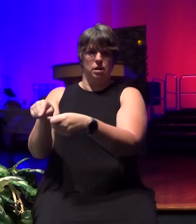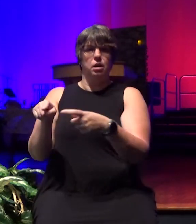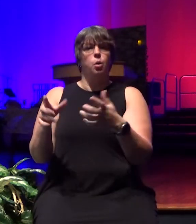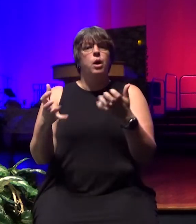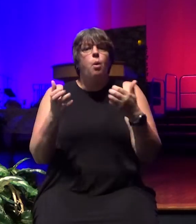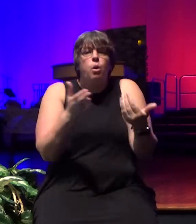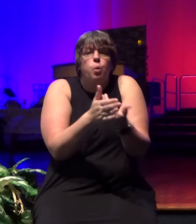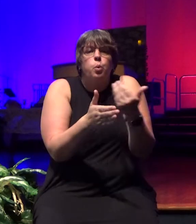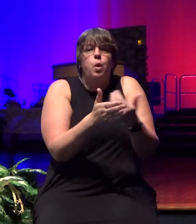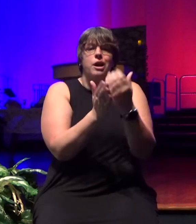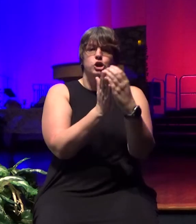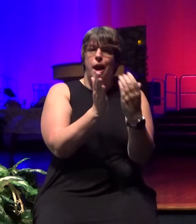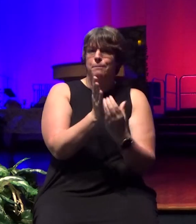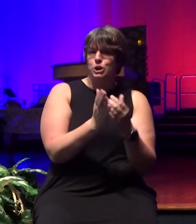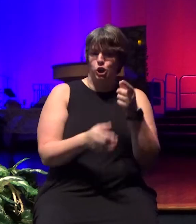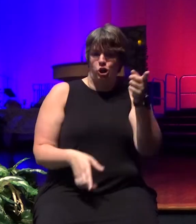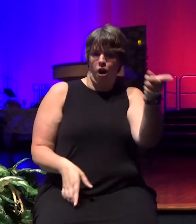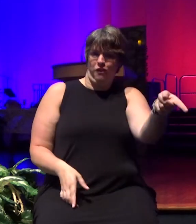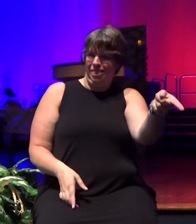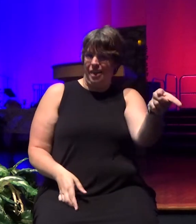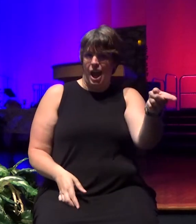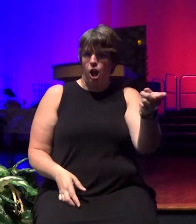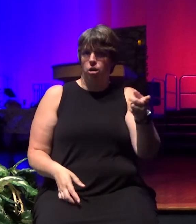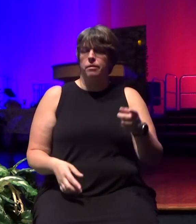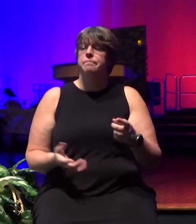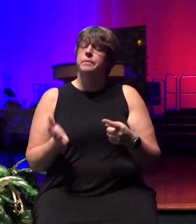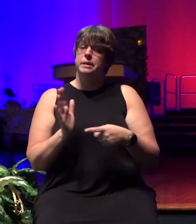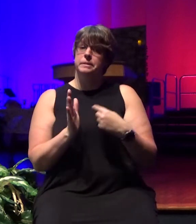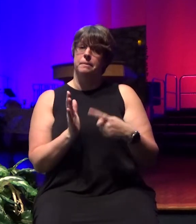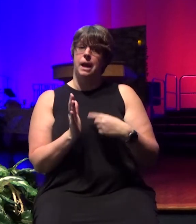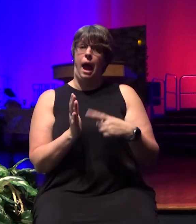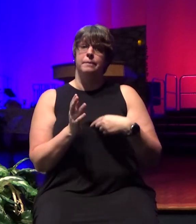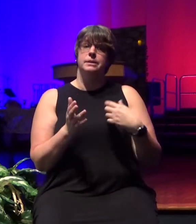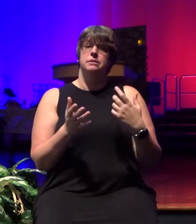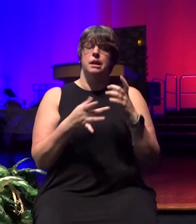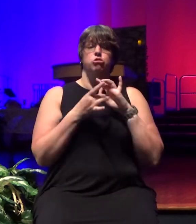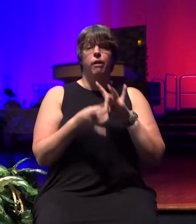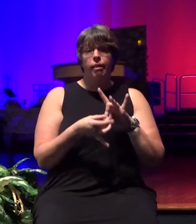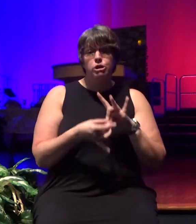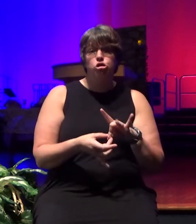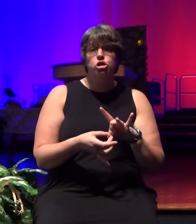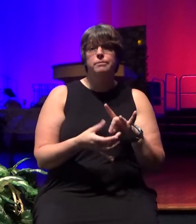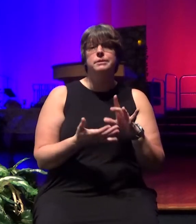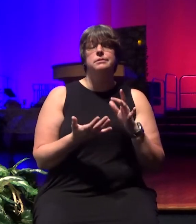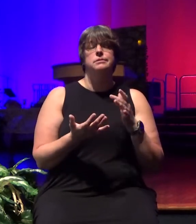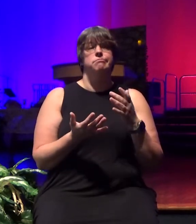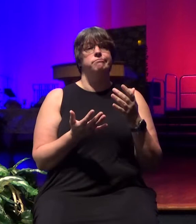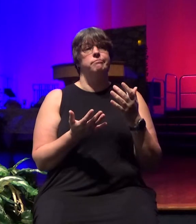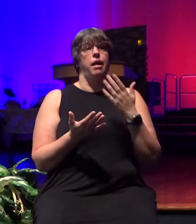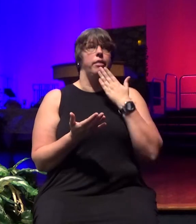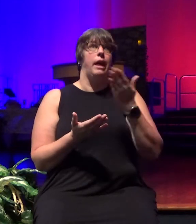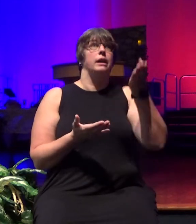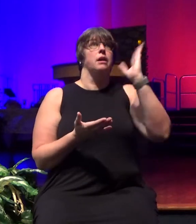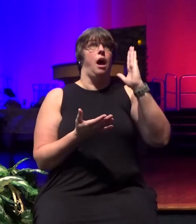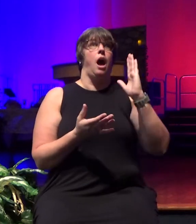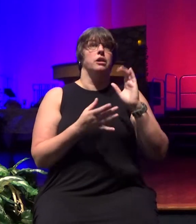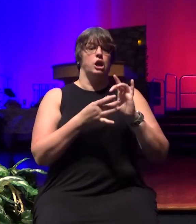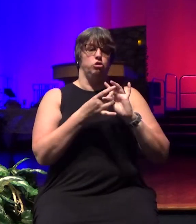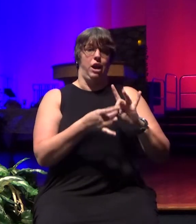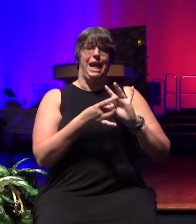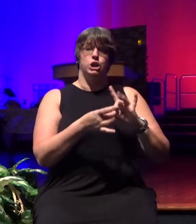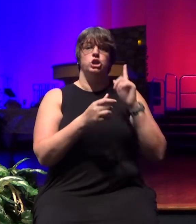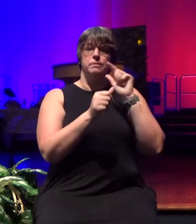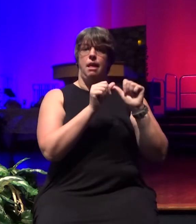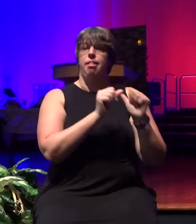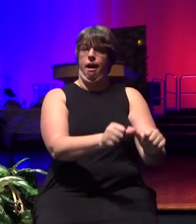life. Sometimes it's relationships. Thank God there are some relationships that go the long distance for us, and